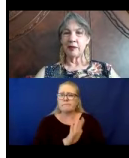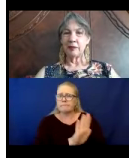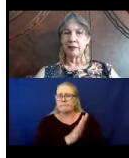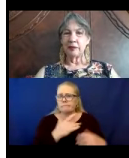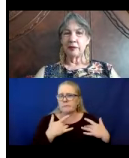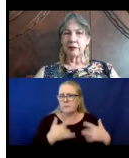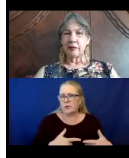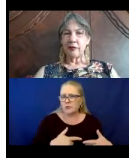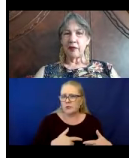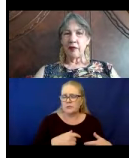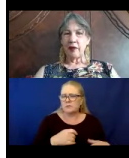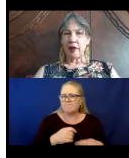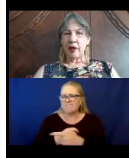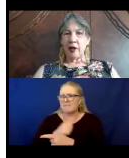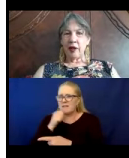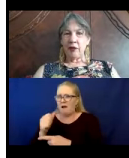dementia.